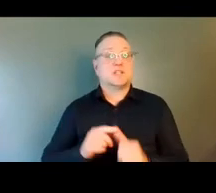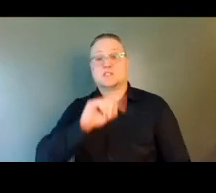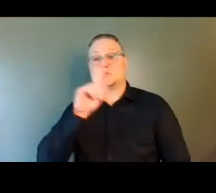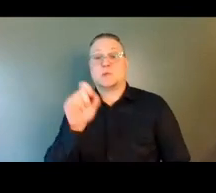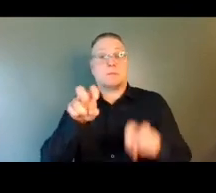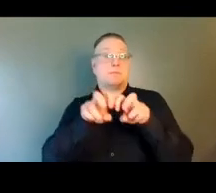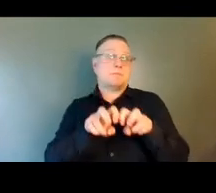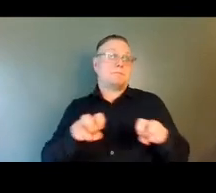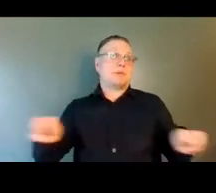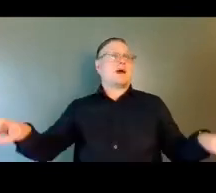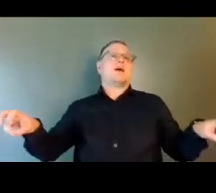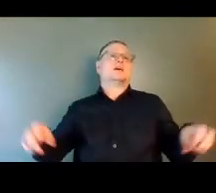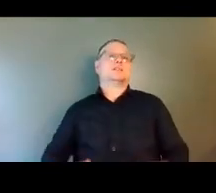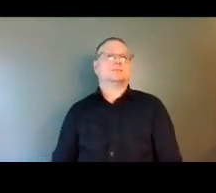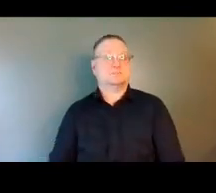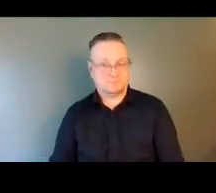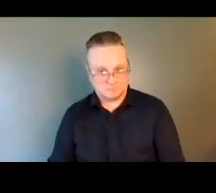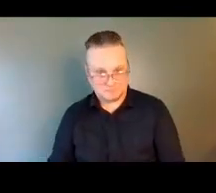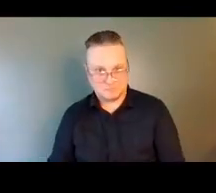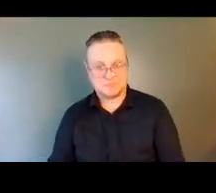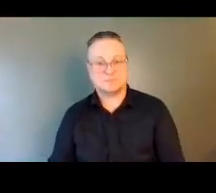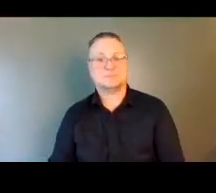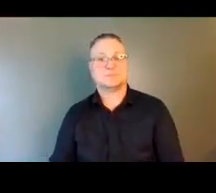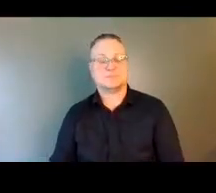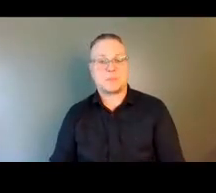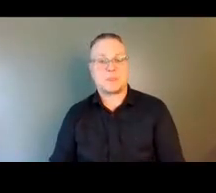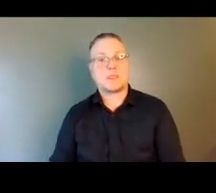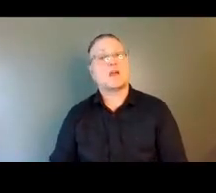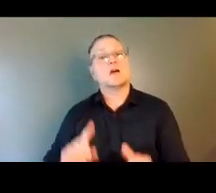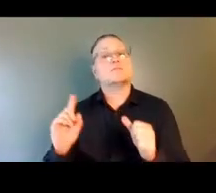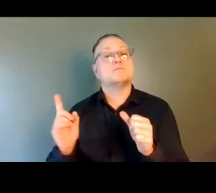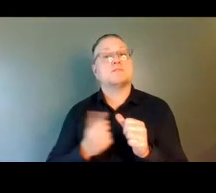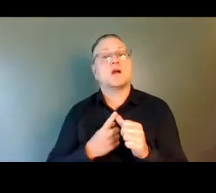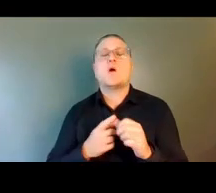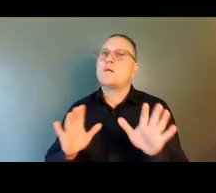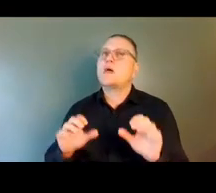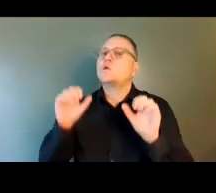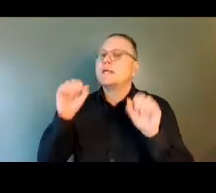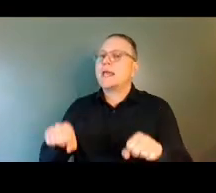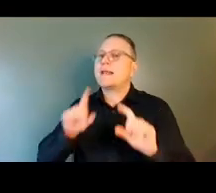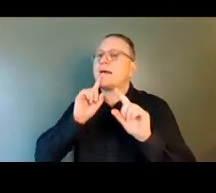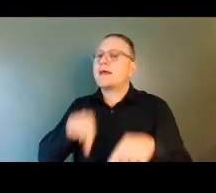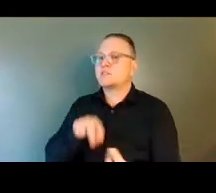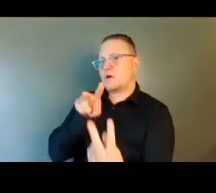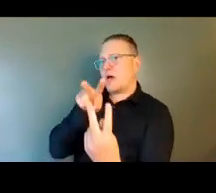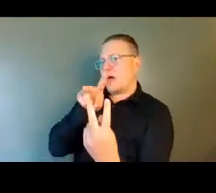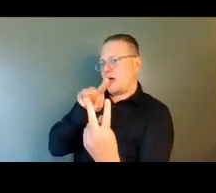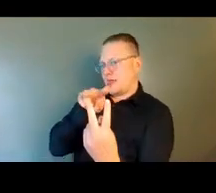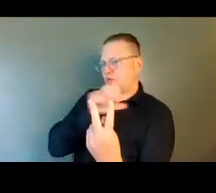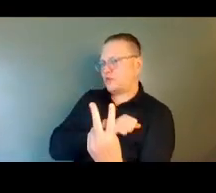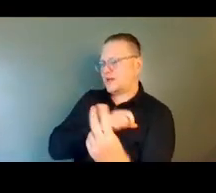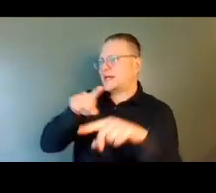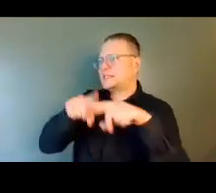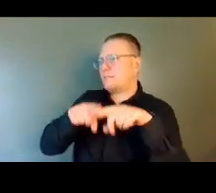our first question. So this goes one of two ways depending on when